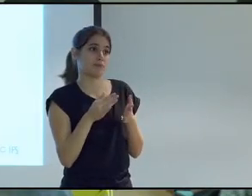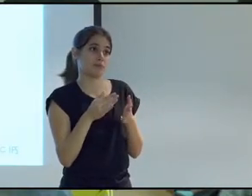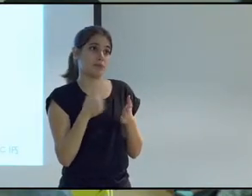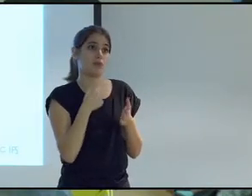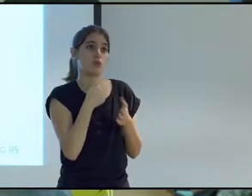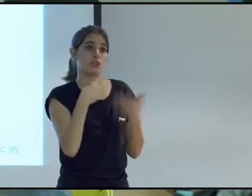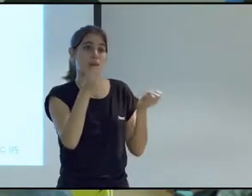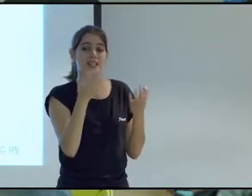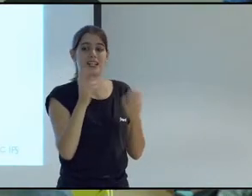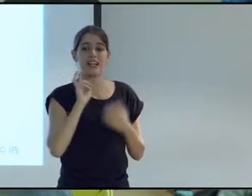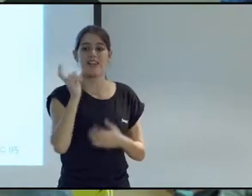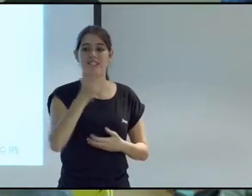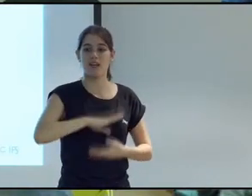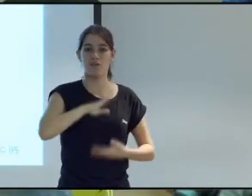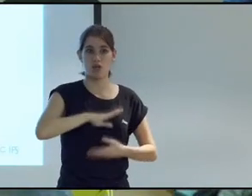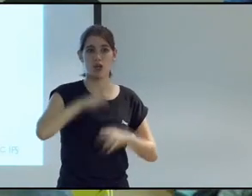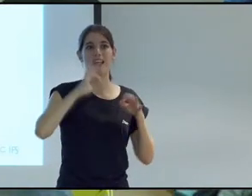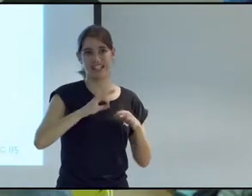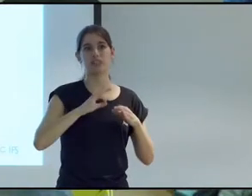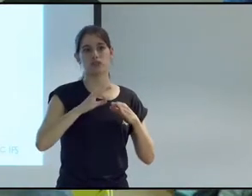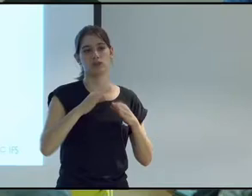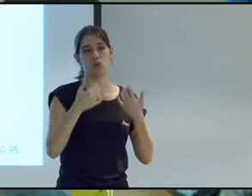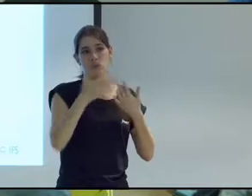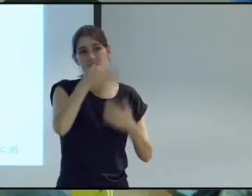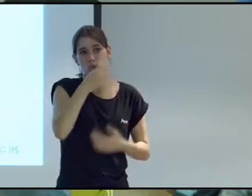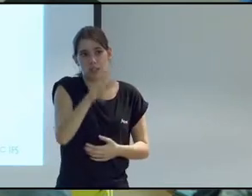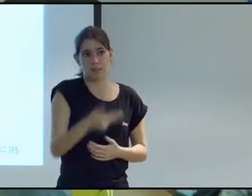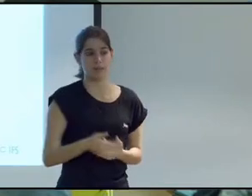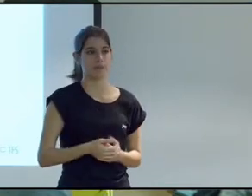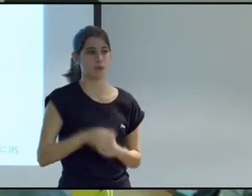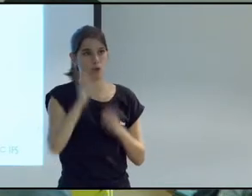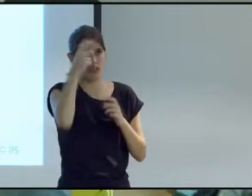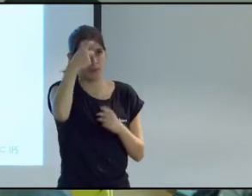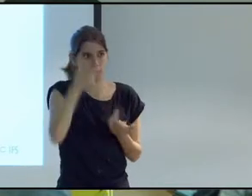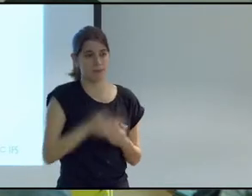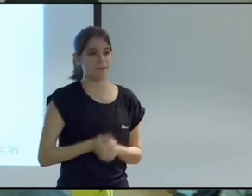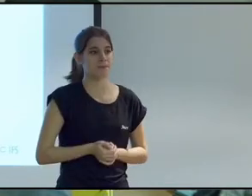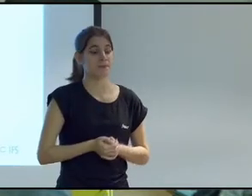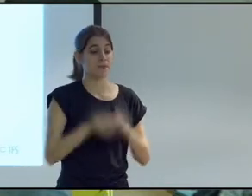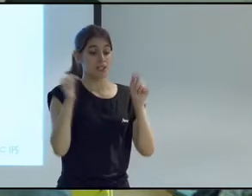of something, it's better to think about functional diversity. This discourse is more open.